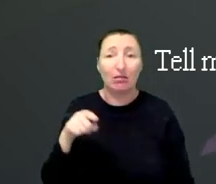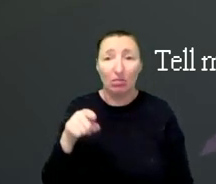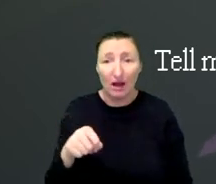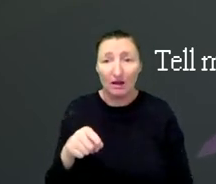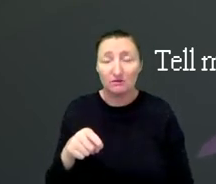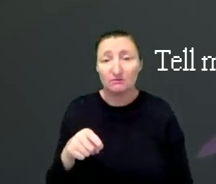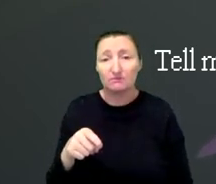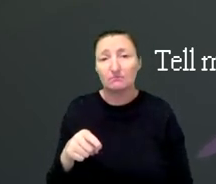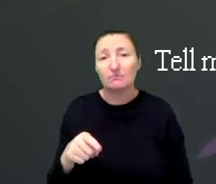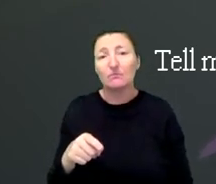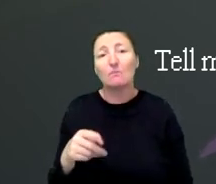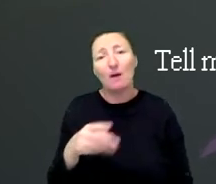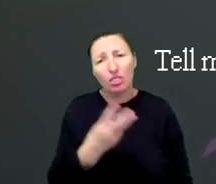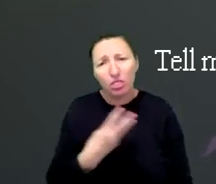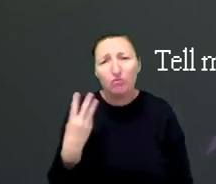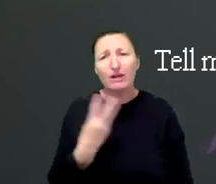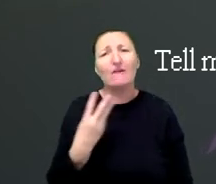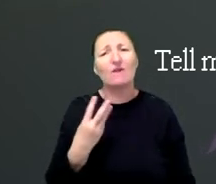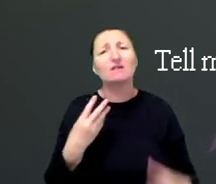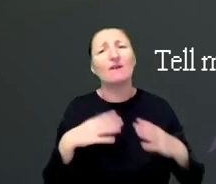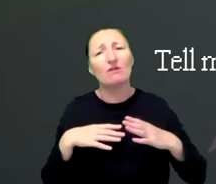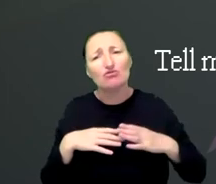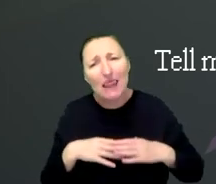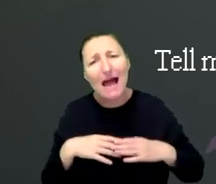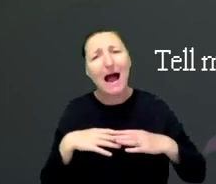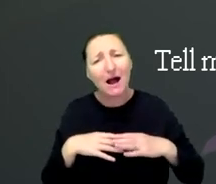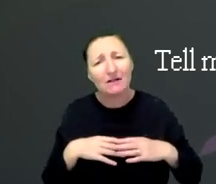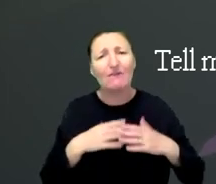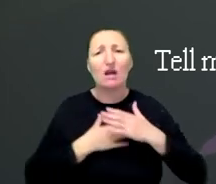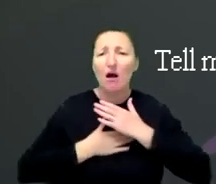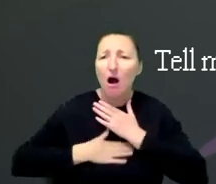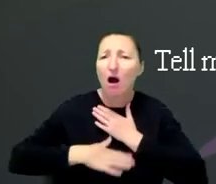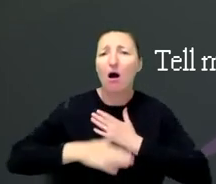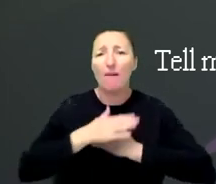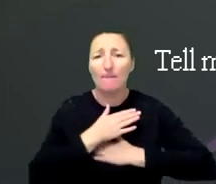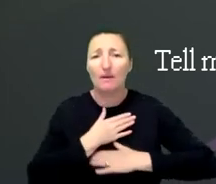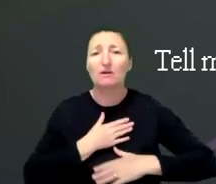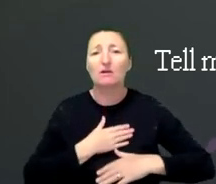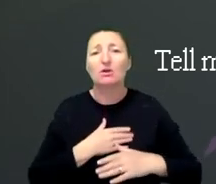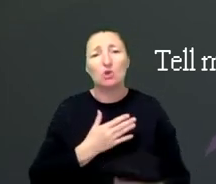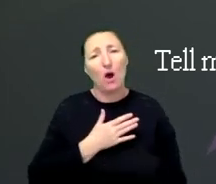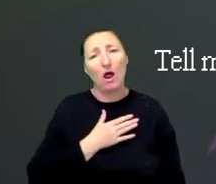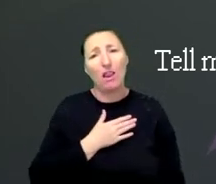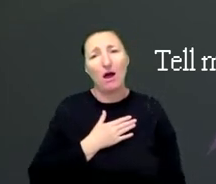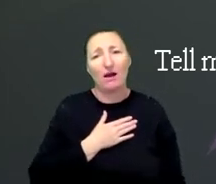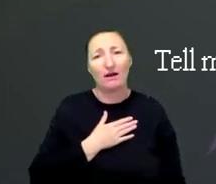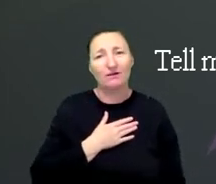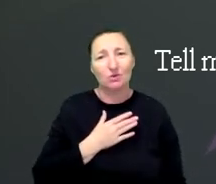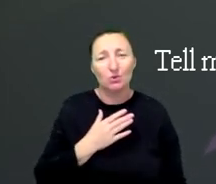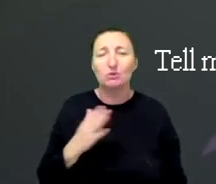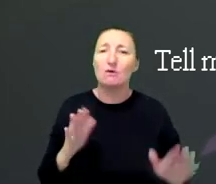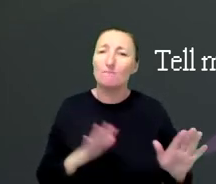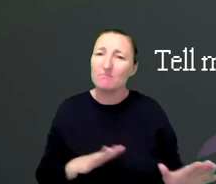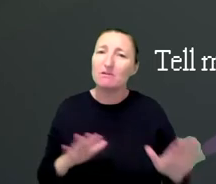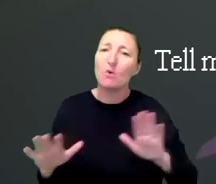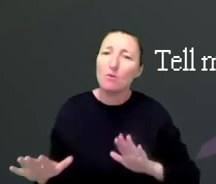to be relaxed, all three of us. We like to keep things calm. And so it was cool to set up the project in a way where we actually had, you know, quite a limited